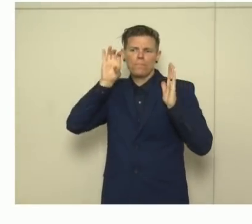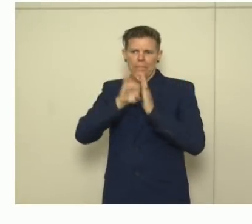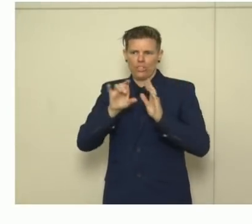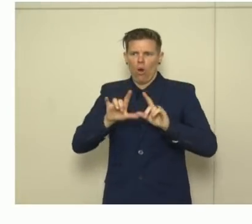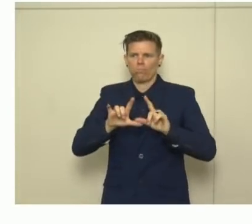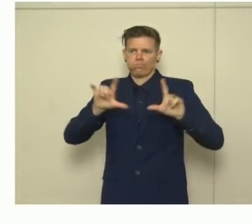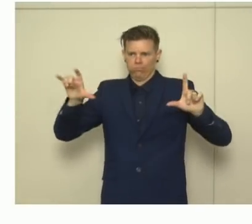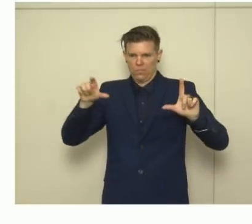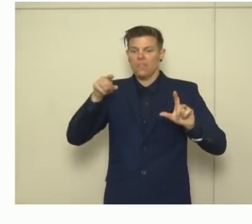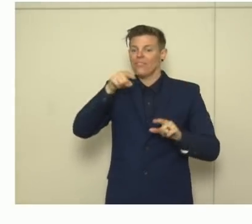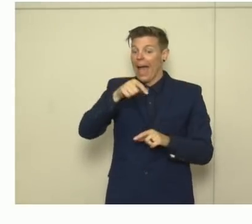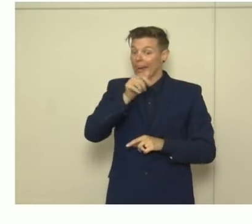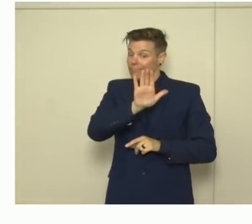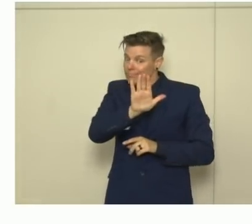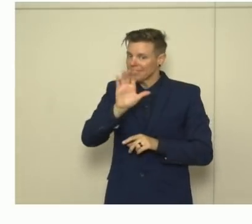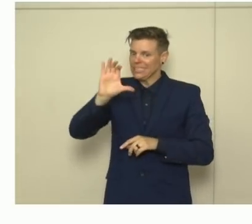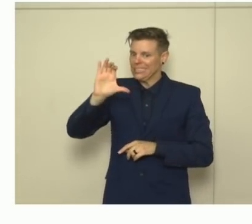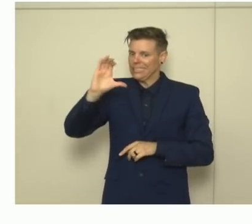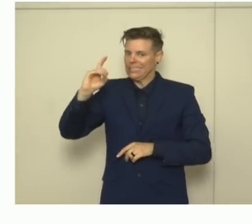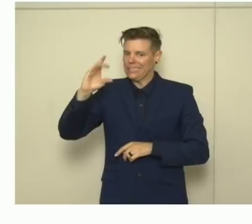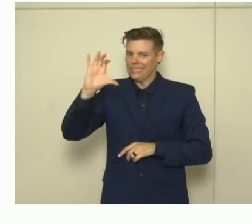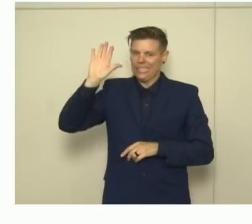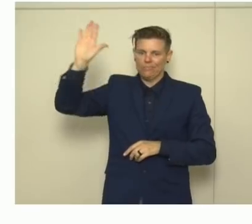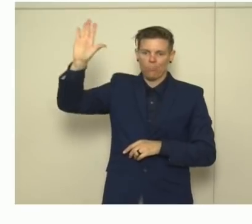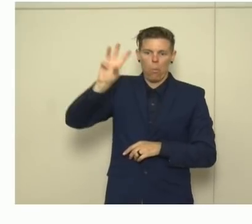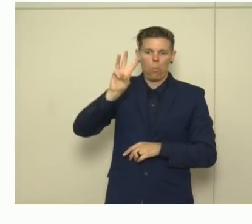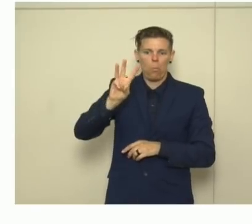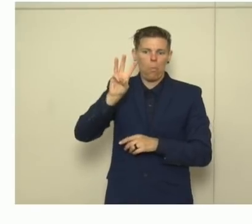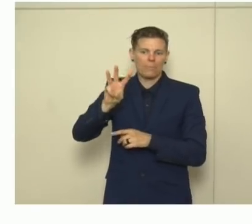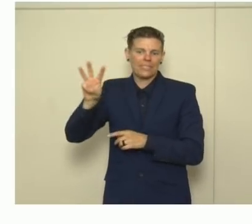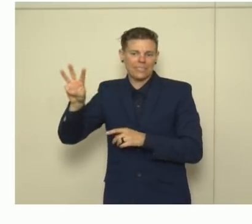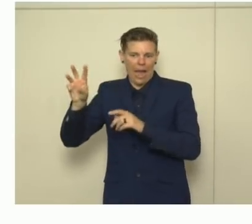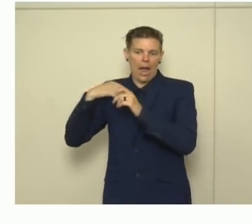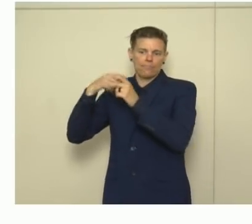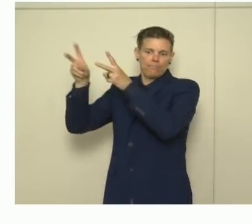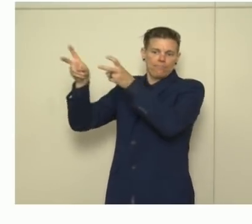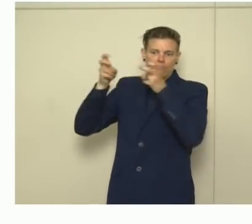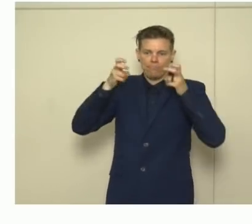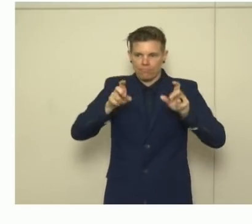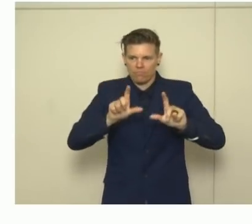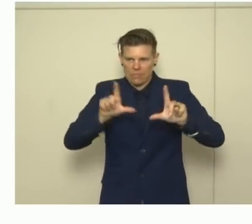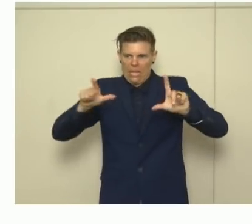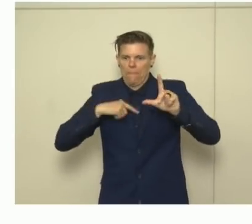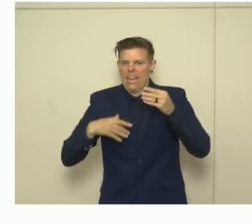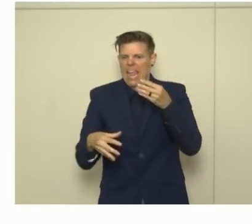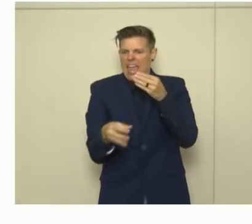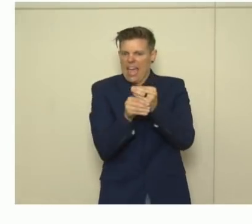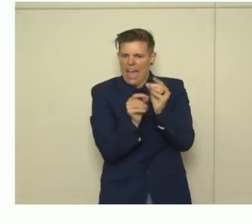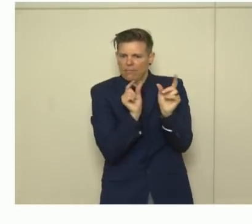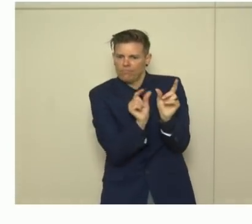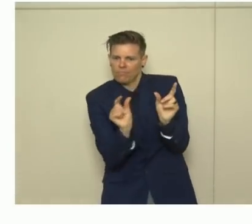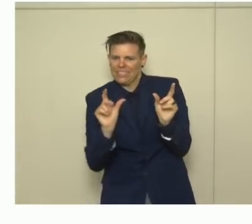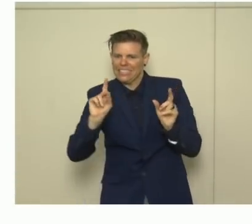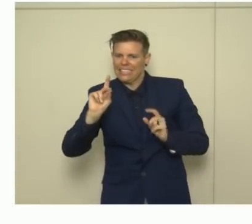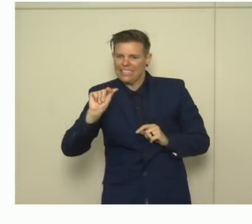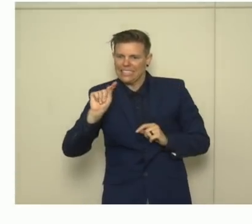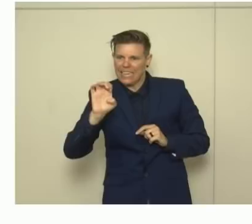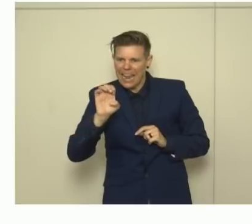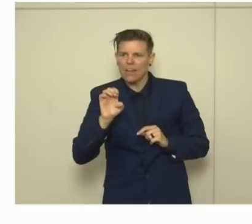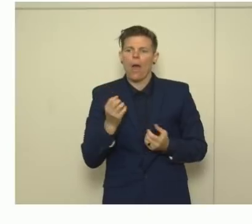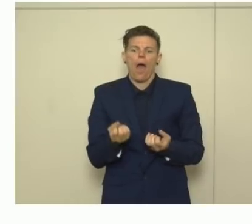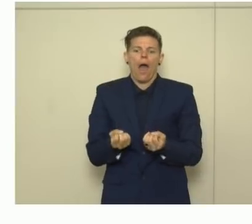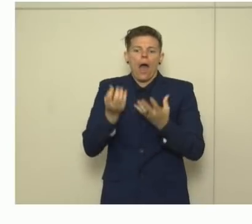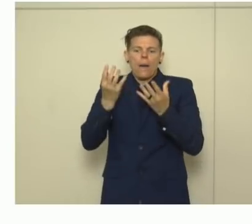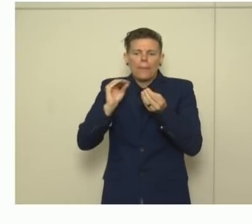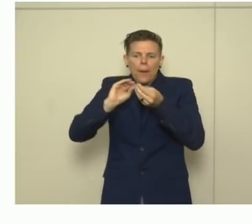although we've inserted the dates on the lower portion to help you better understand. On the y-axis here, you have how many doses are going to be available, and you're